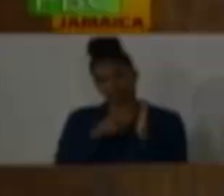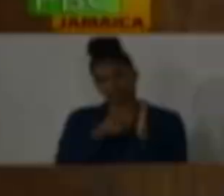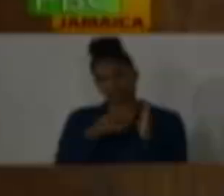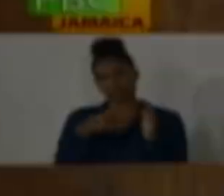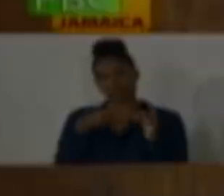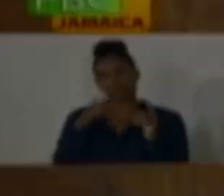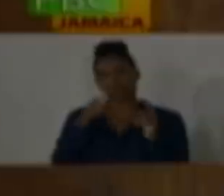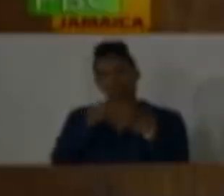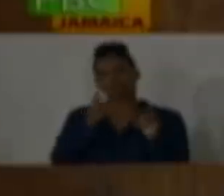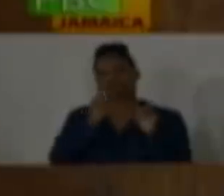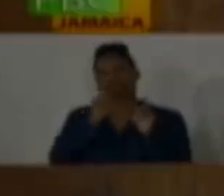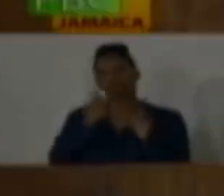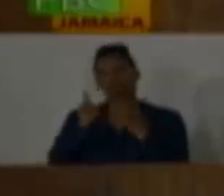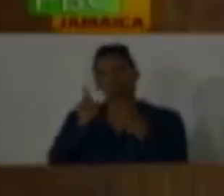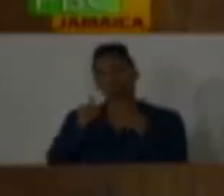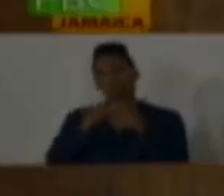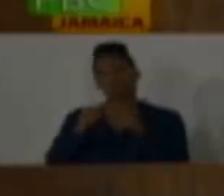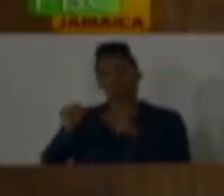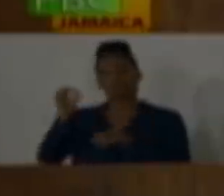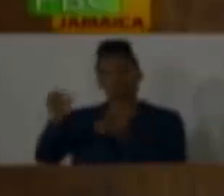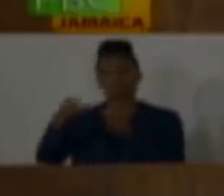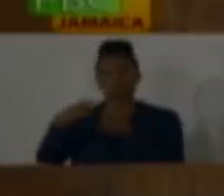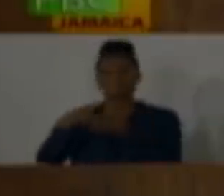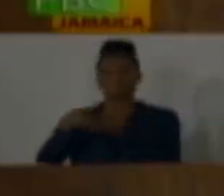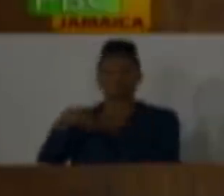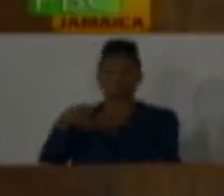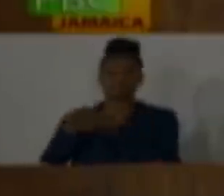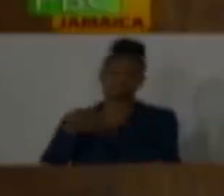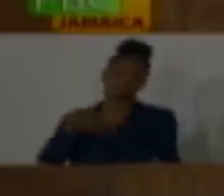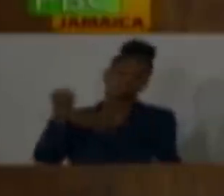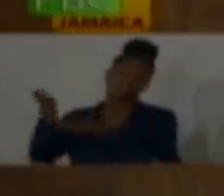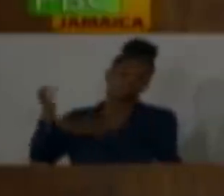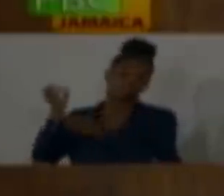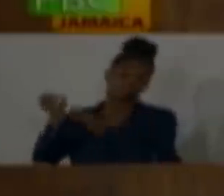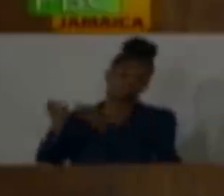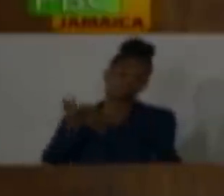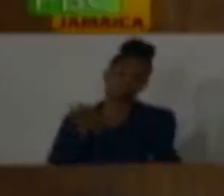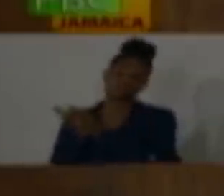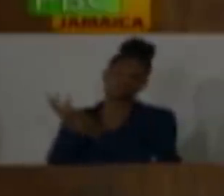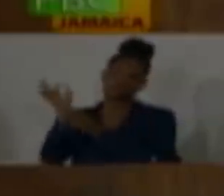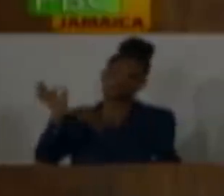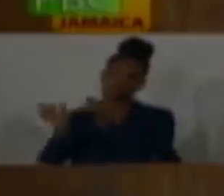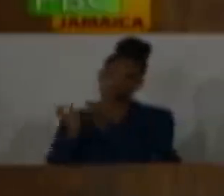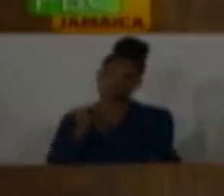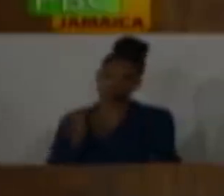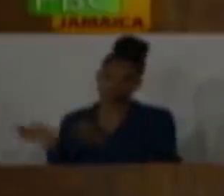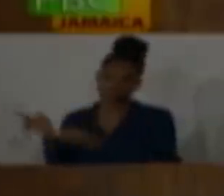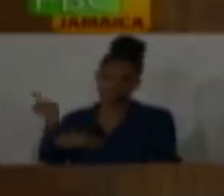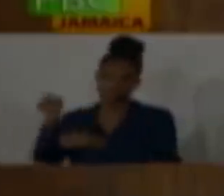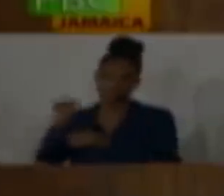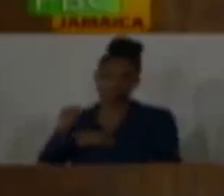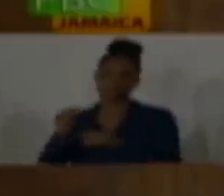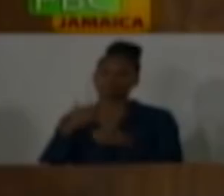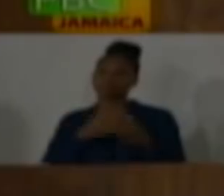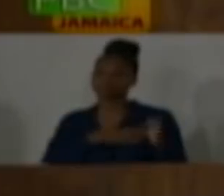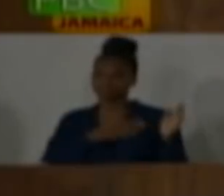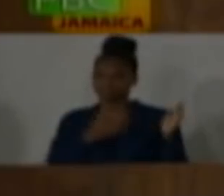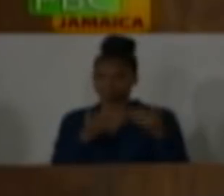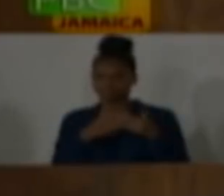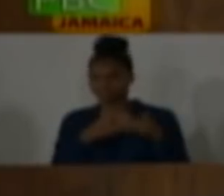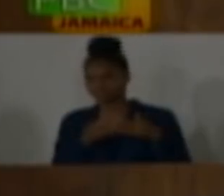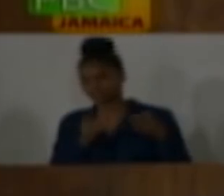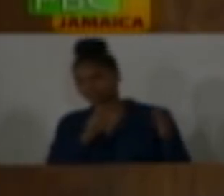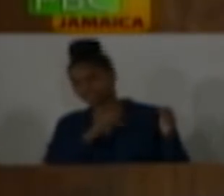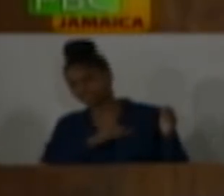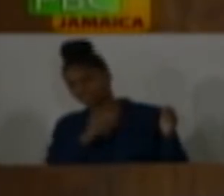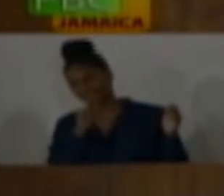court and pay their fines there through a court process which involves pleading, and either pleading guilty and paying